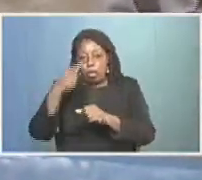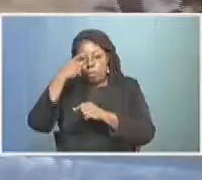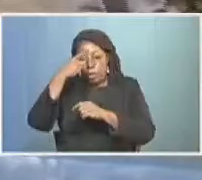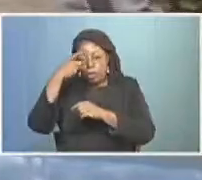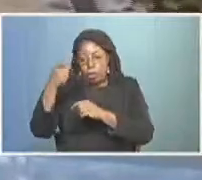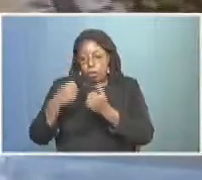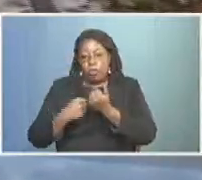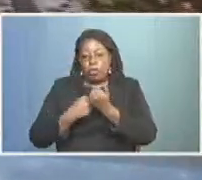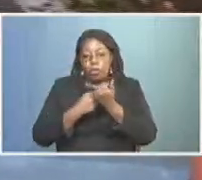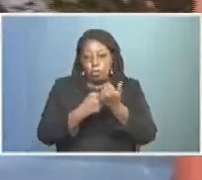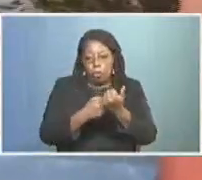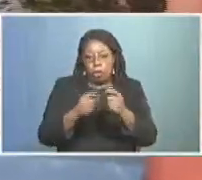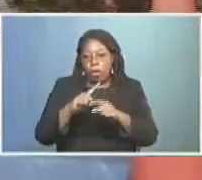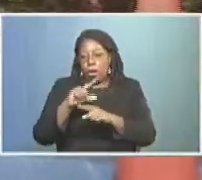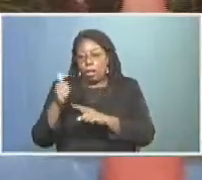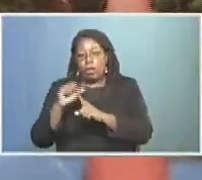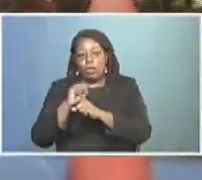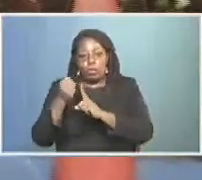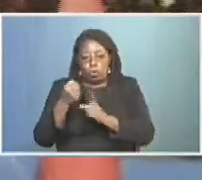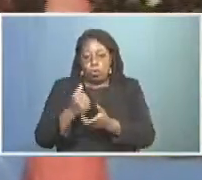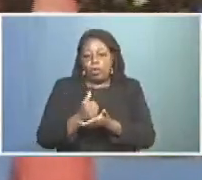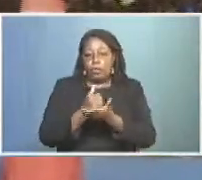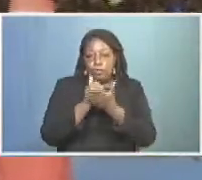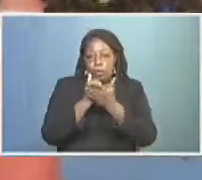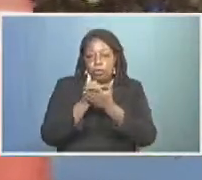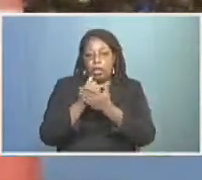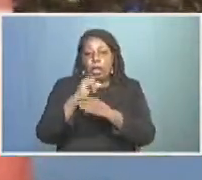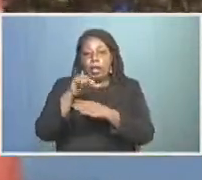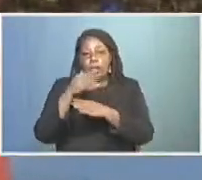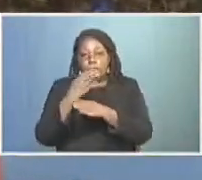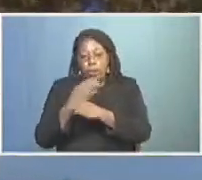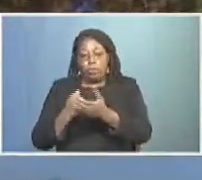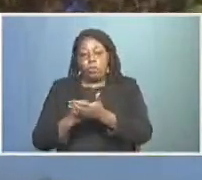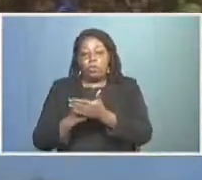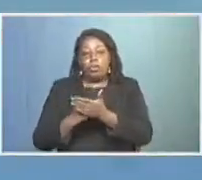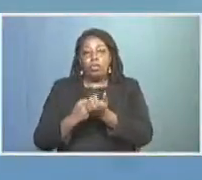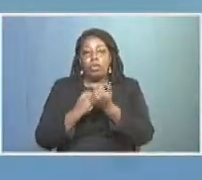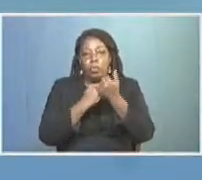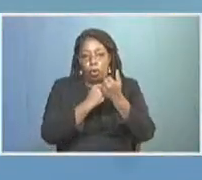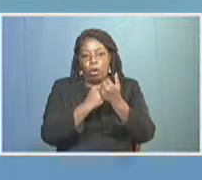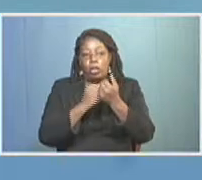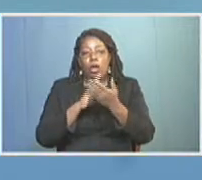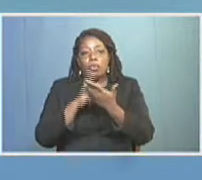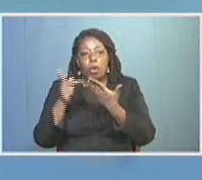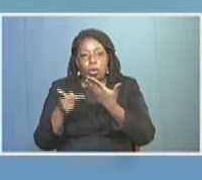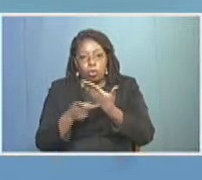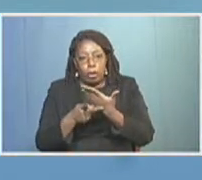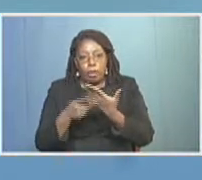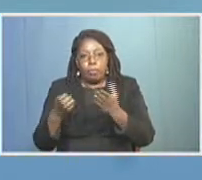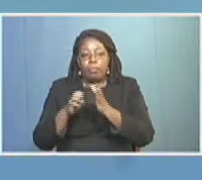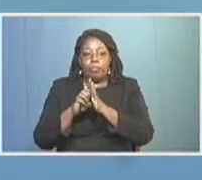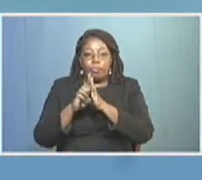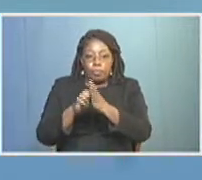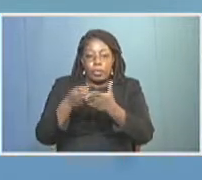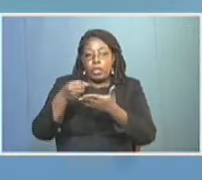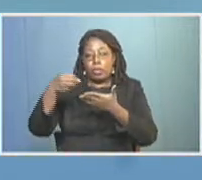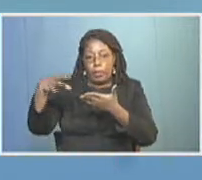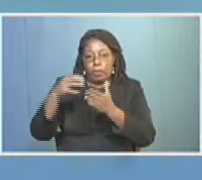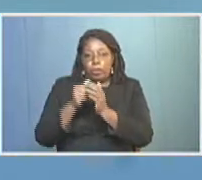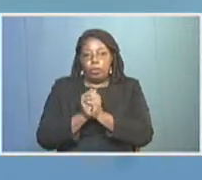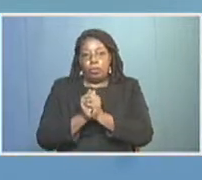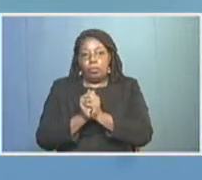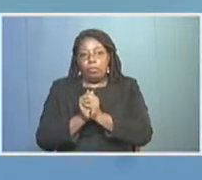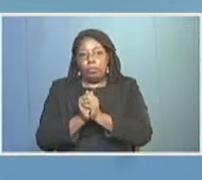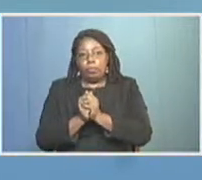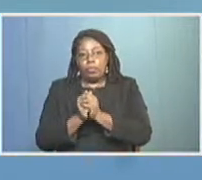ongoing support to various social assistance and employment support programs. Take, for instance, aggregate expenditure.